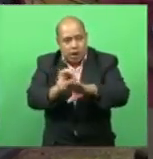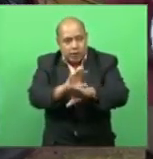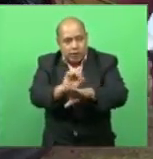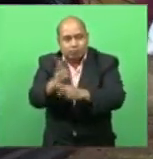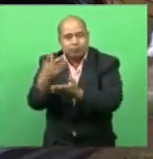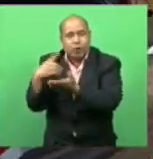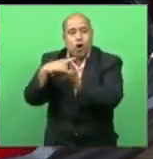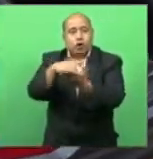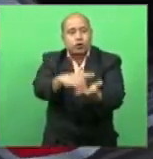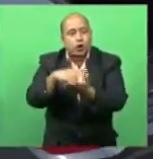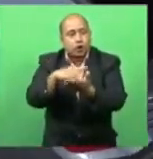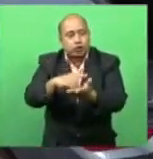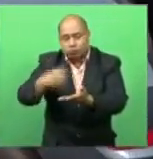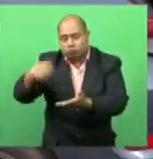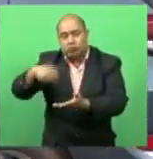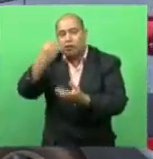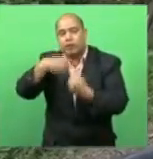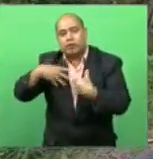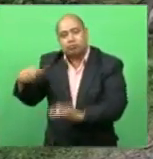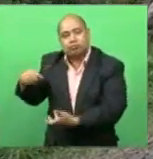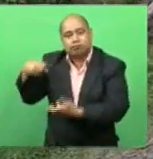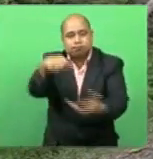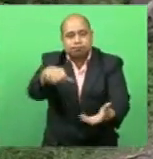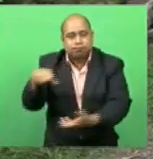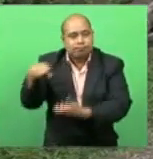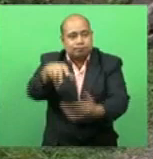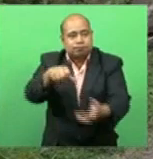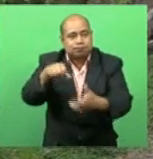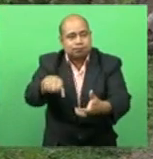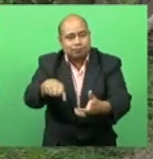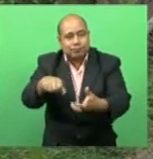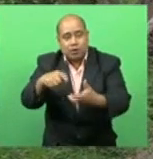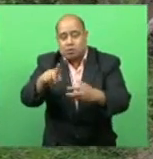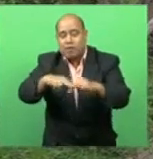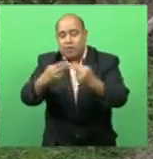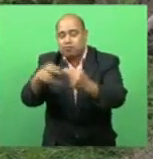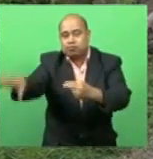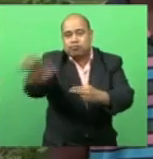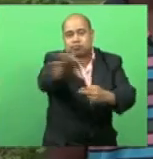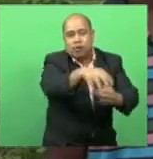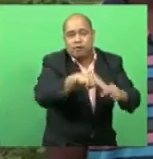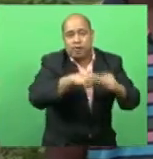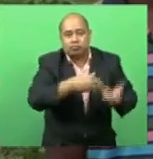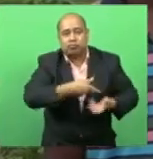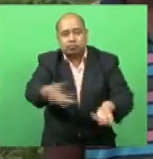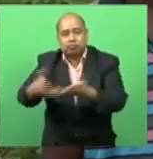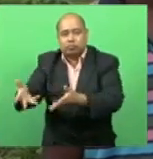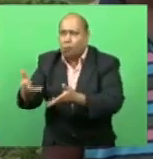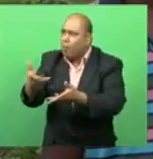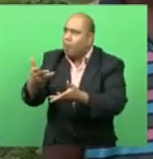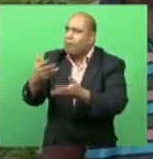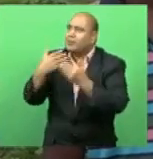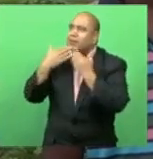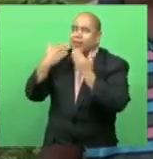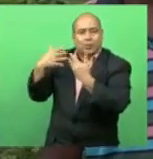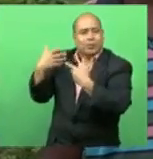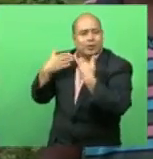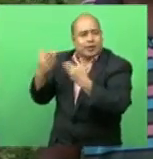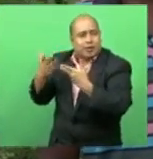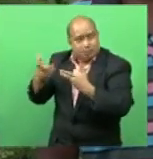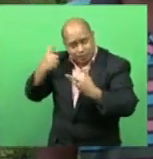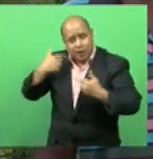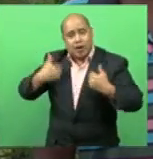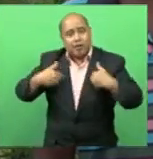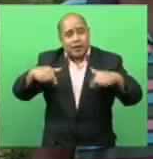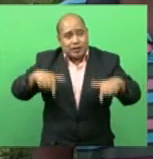the 46 families living in lockdown, a gesture much appreciated by the community. We are in the lockdown, but still we have something